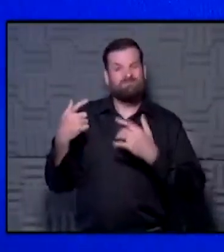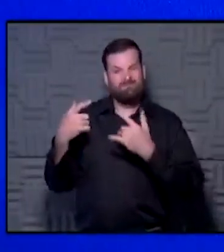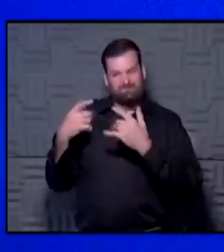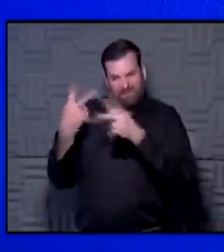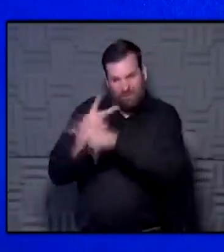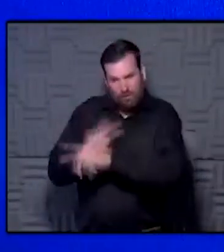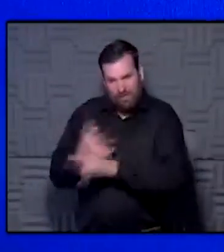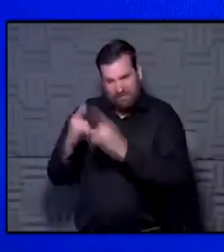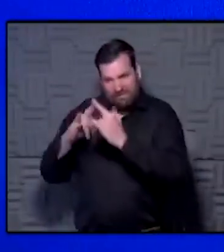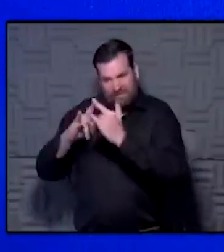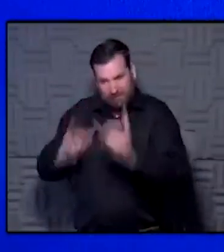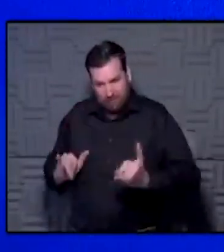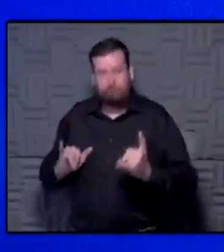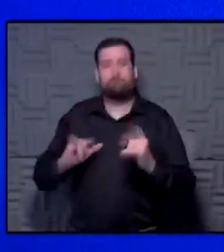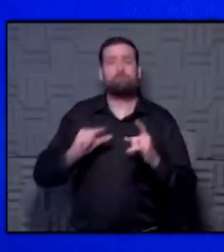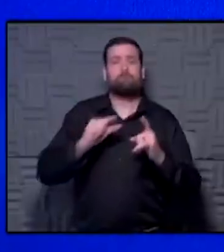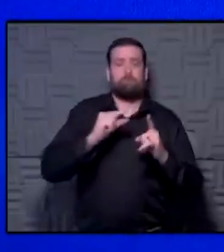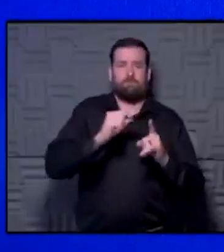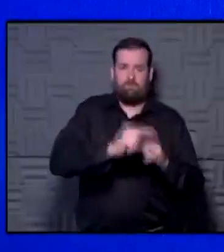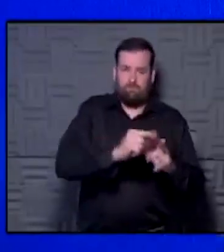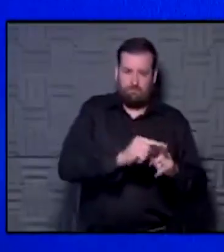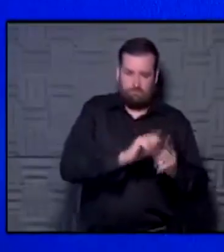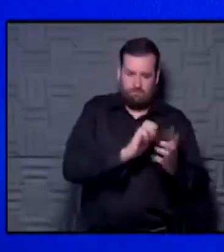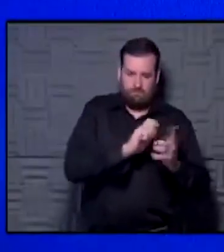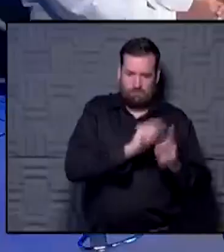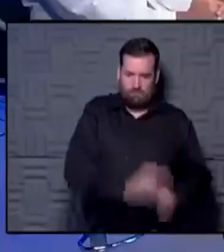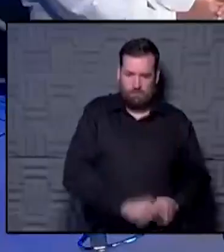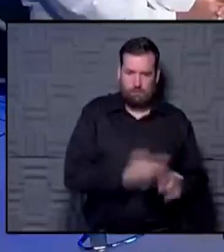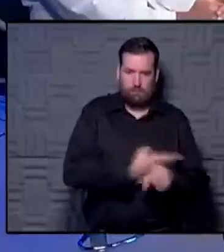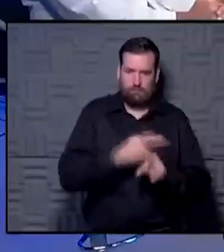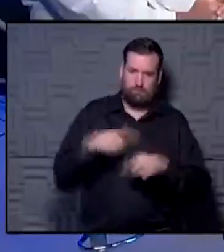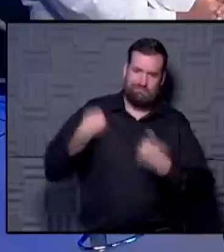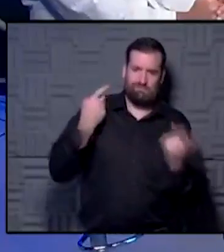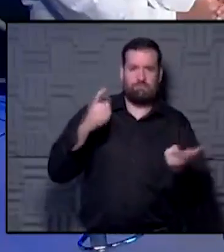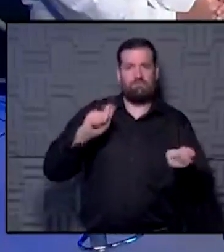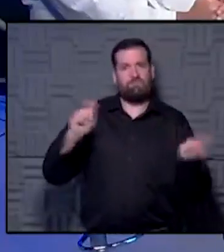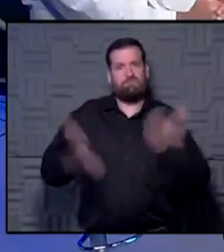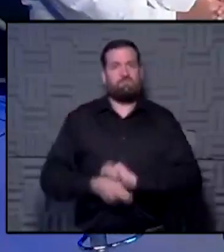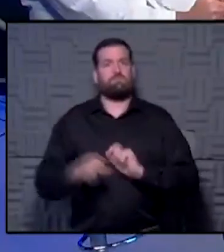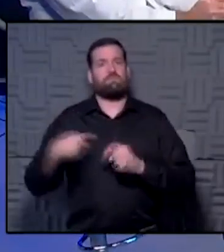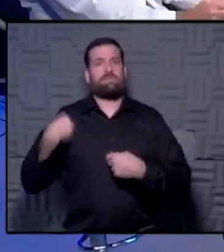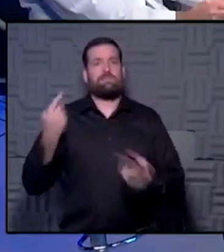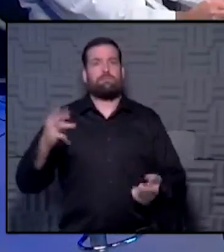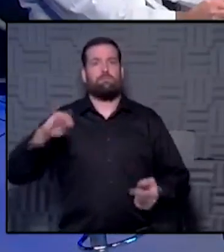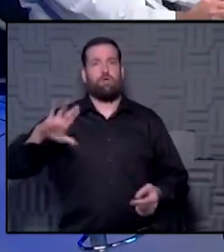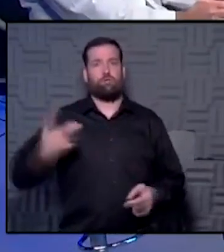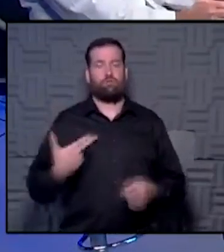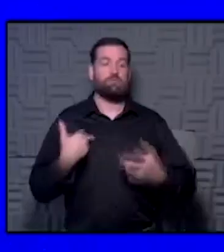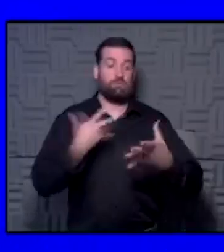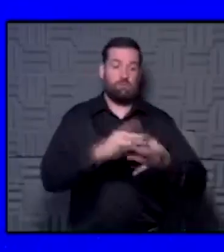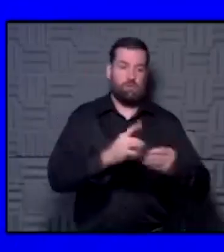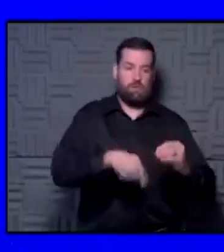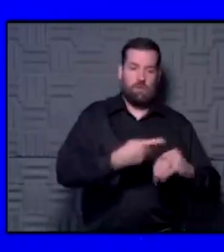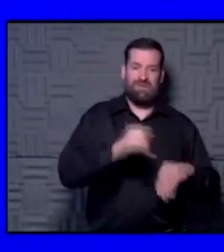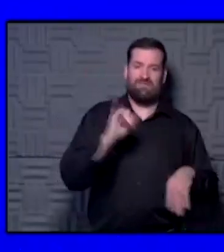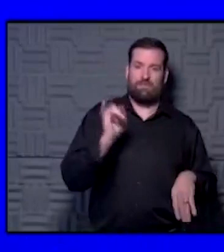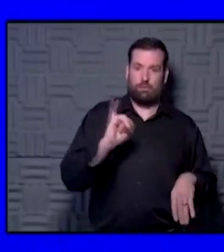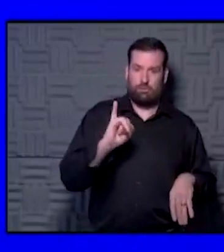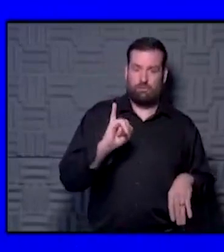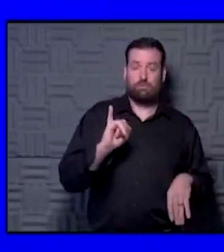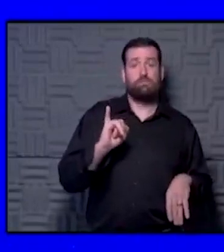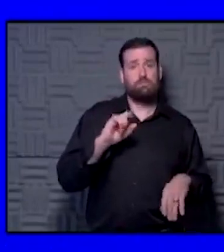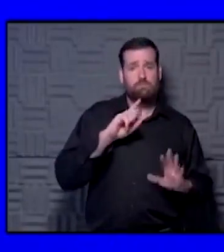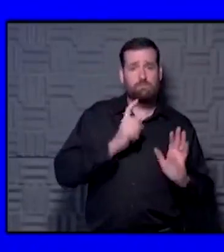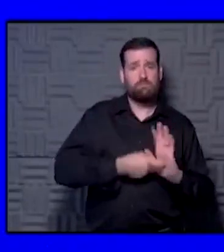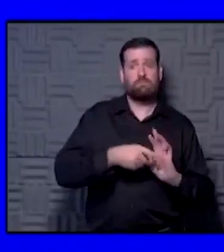that just how we've used the terms has shifted since early March, Dana, don't you think? Yeah, absolutely. You know, we talk about the infection. So we are picking up the